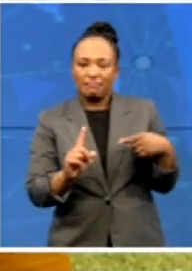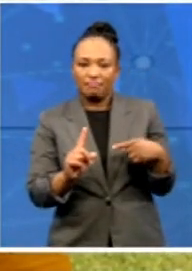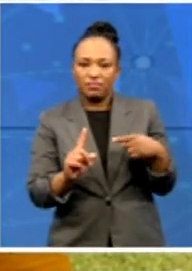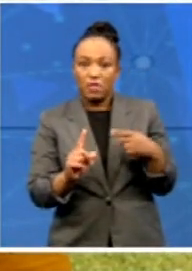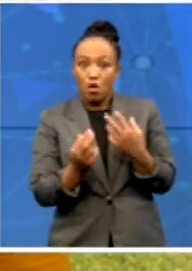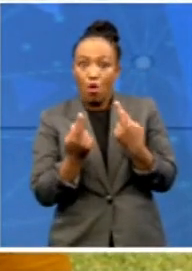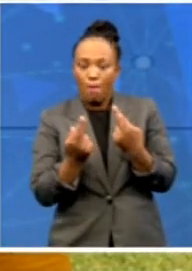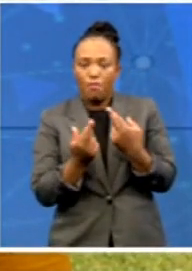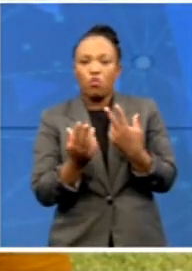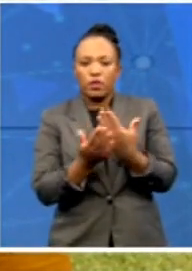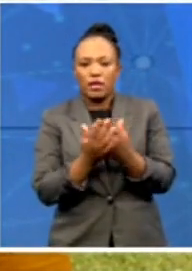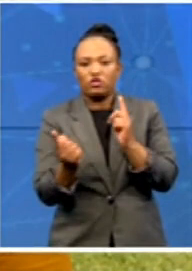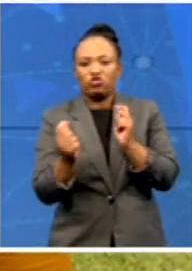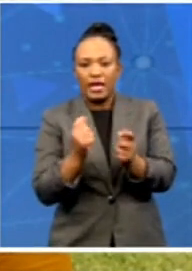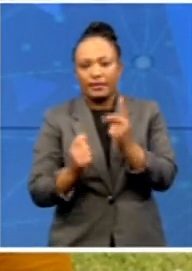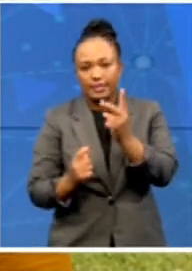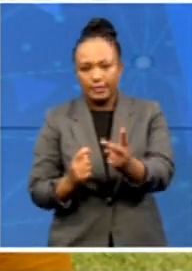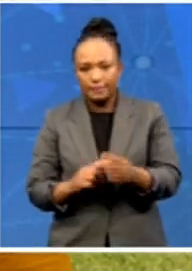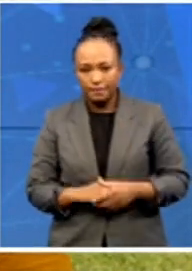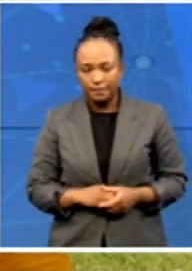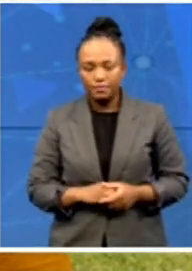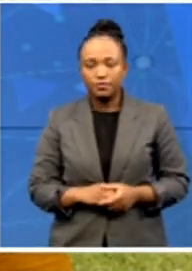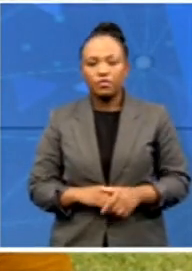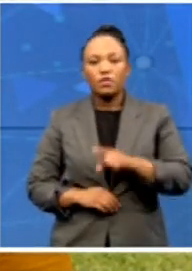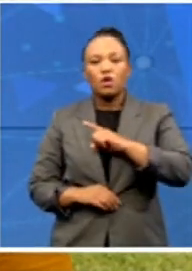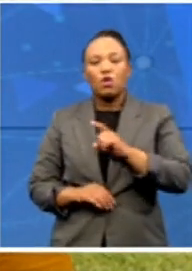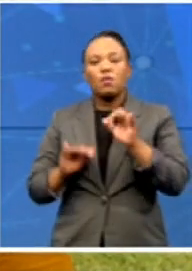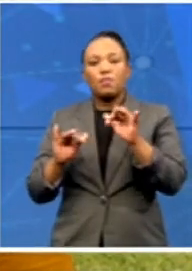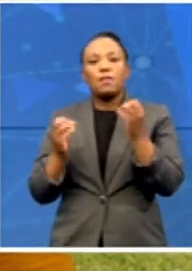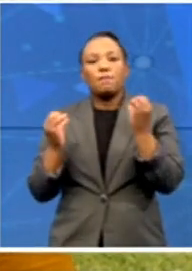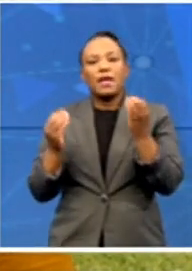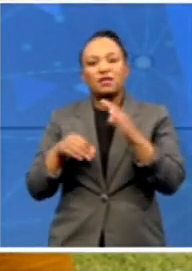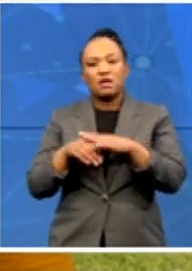Traveled there many times. Lwandile, Mbulali, live for us in Mthatha in the East Cape. Thank you, sir.